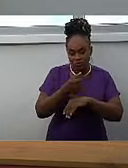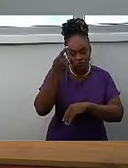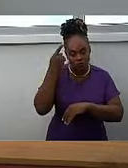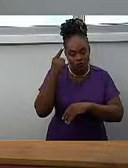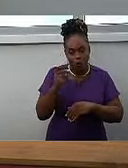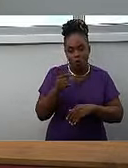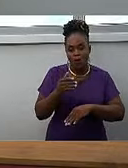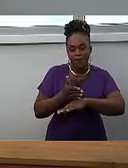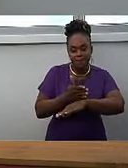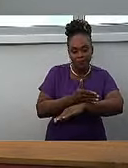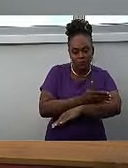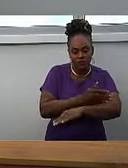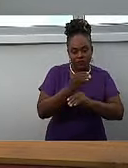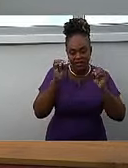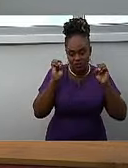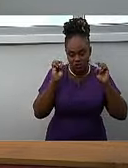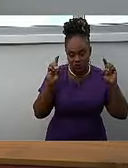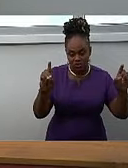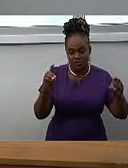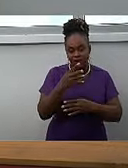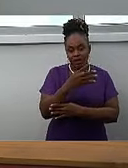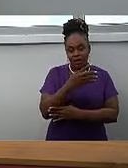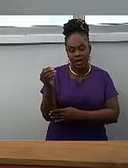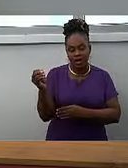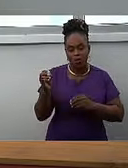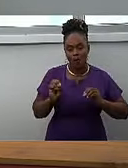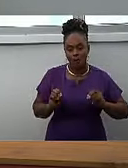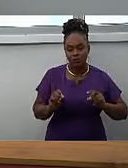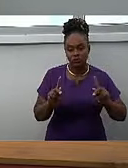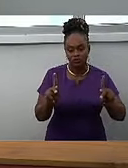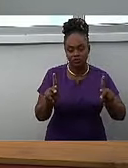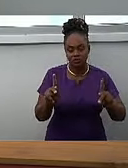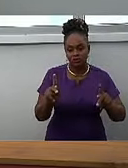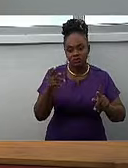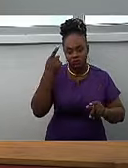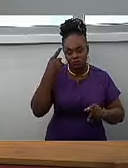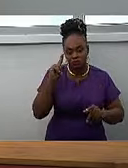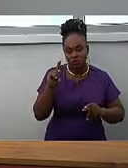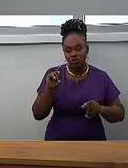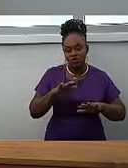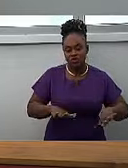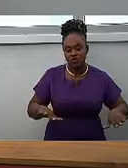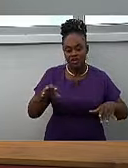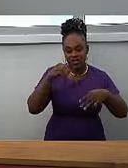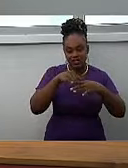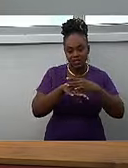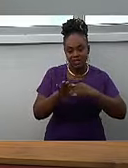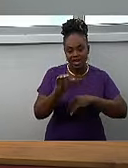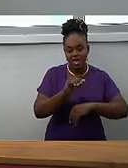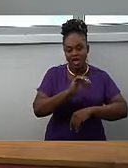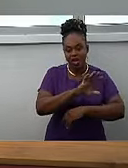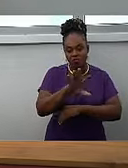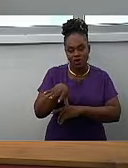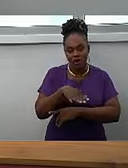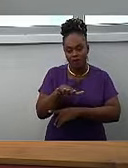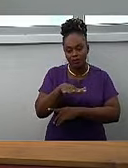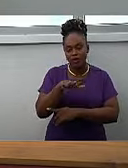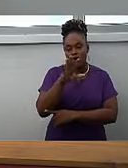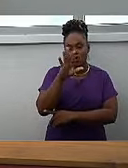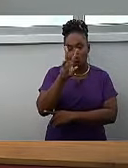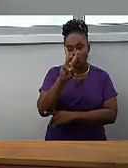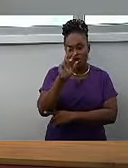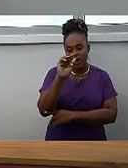and enrich opportunities for children in the village of Windward, Carriacou. The certification of